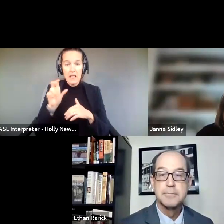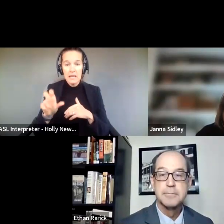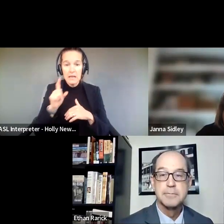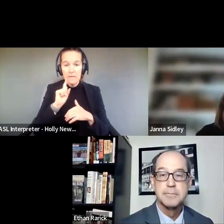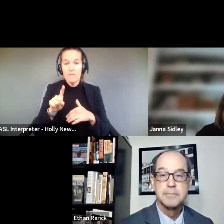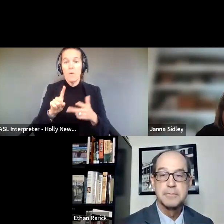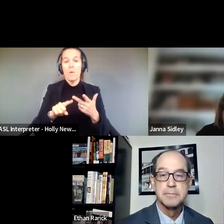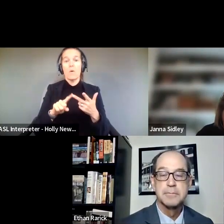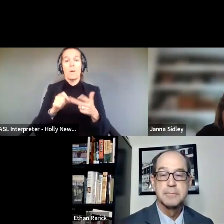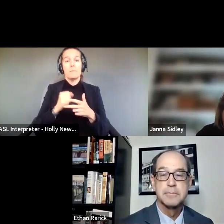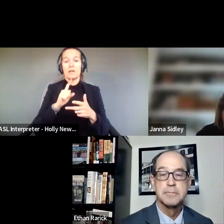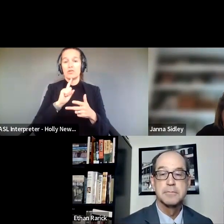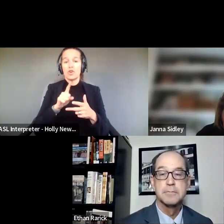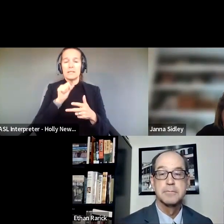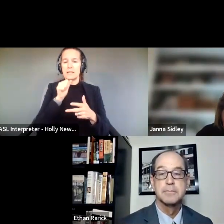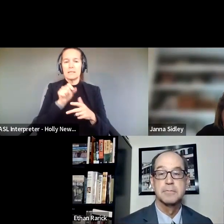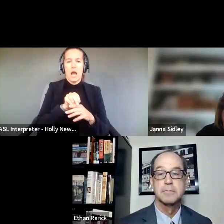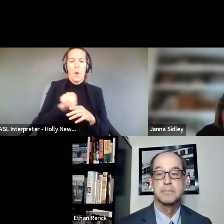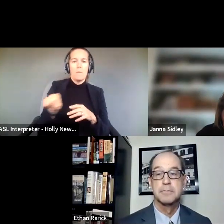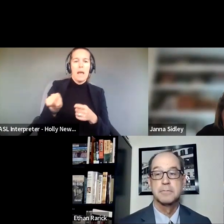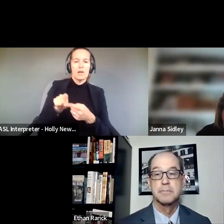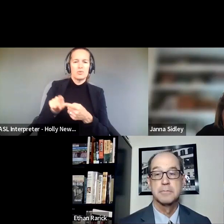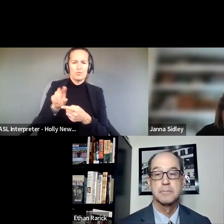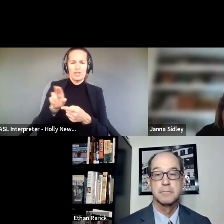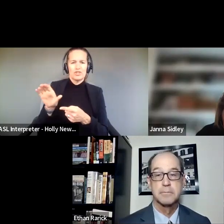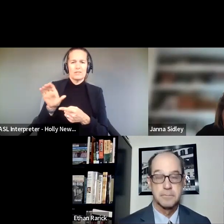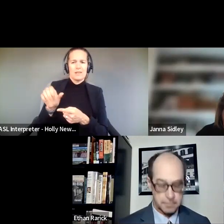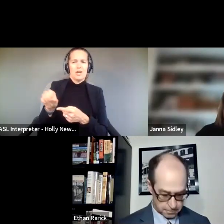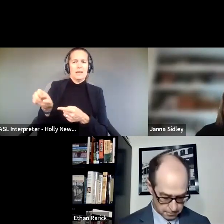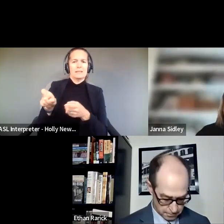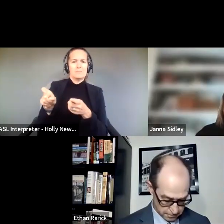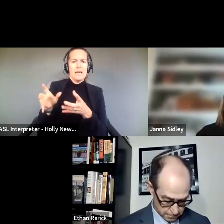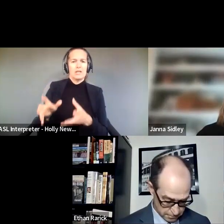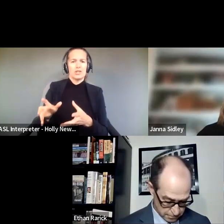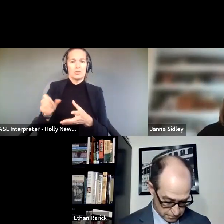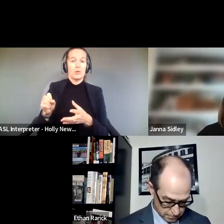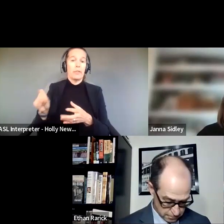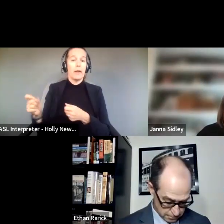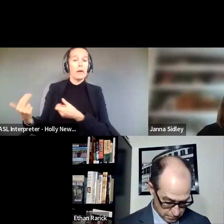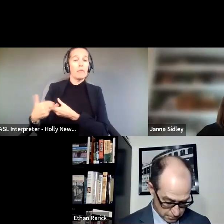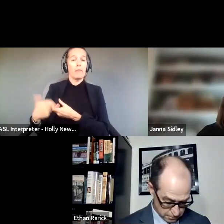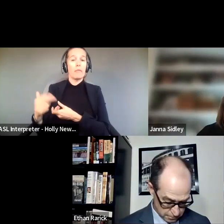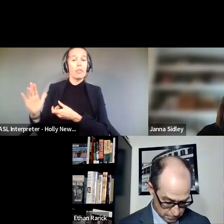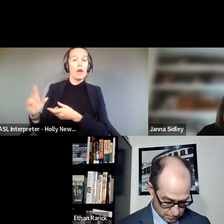that it does not go back to regional center case managers so they can bring on their friends and